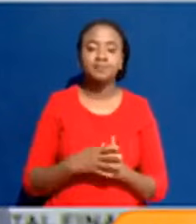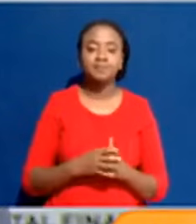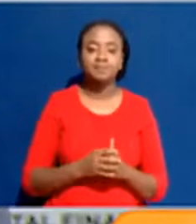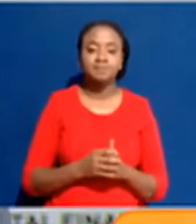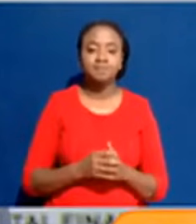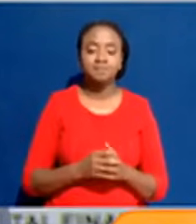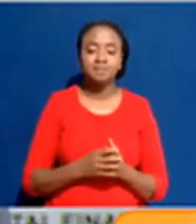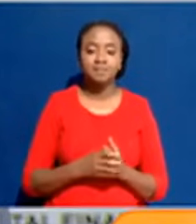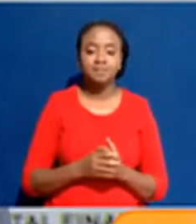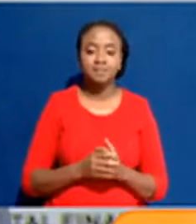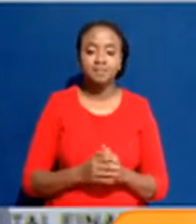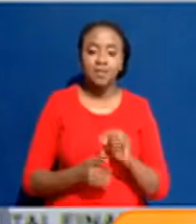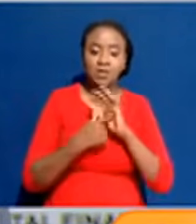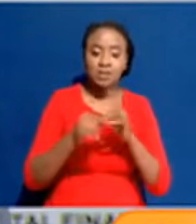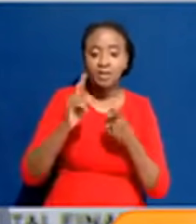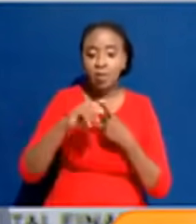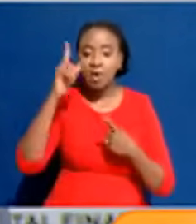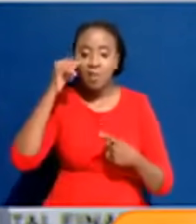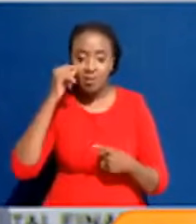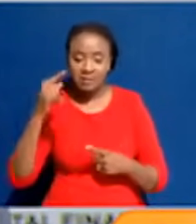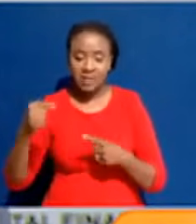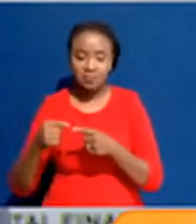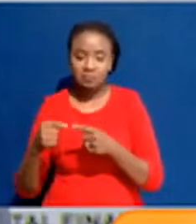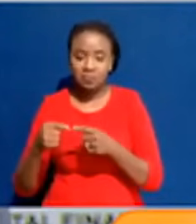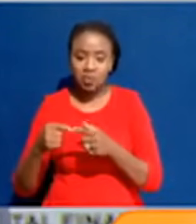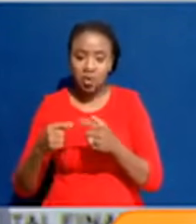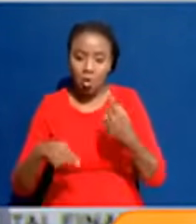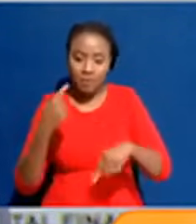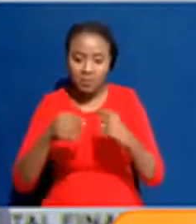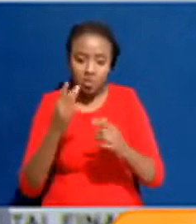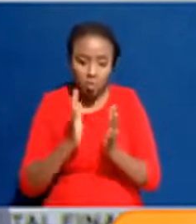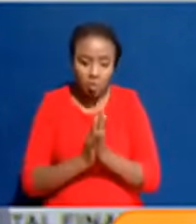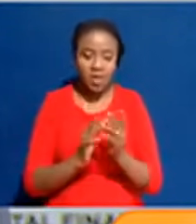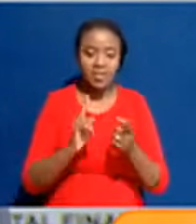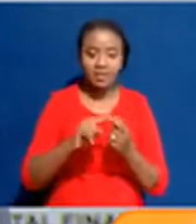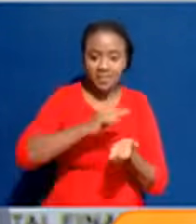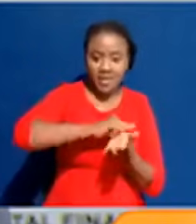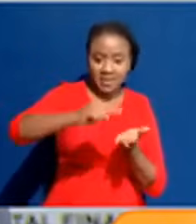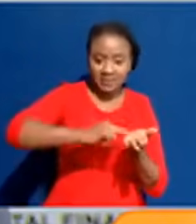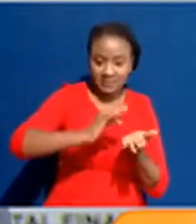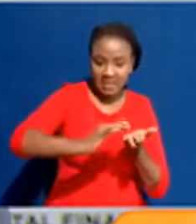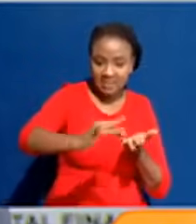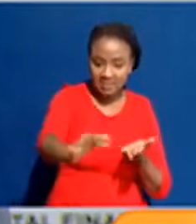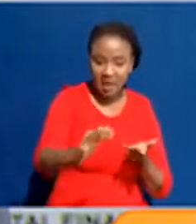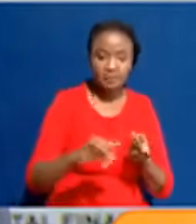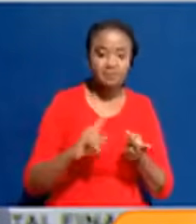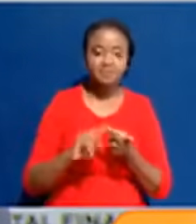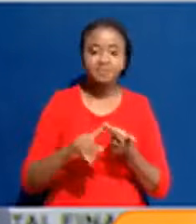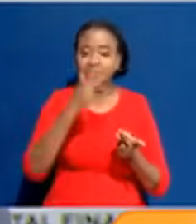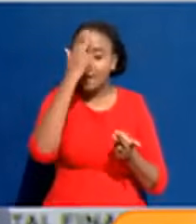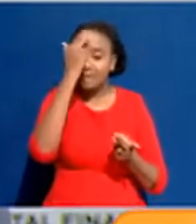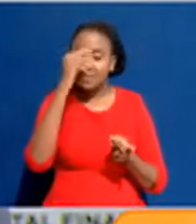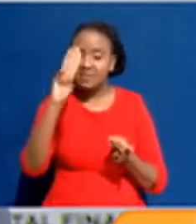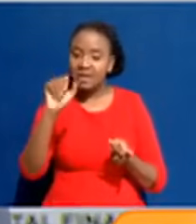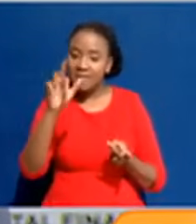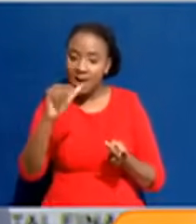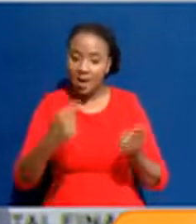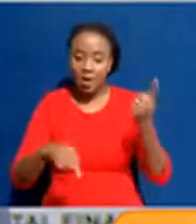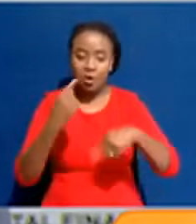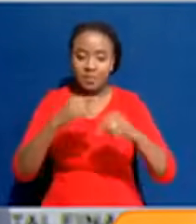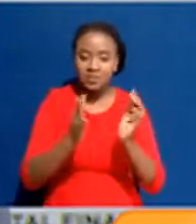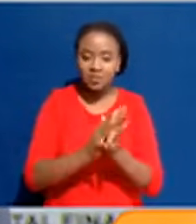Our coastal towns, Mombasa, is competing with Zanzibar. Whether it is our Masai Mara is competing with Serengeti.